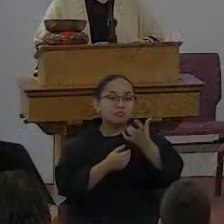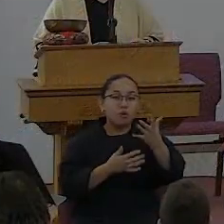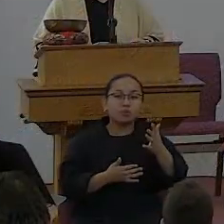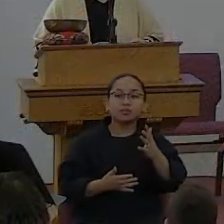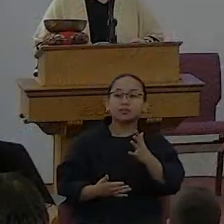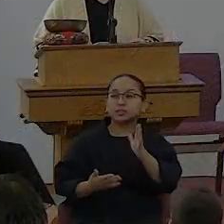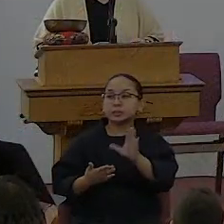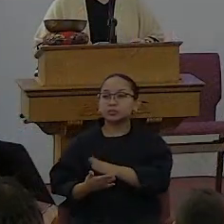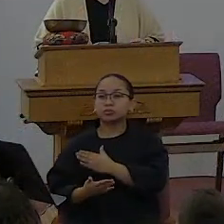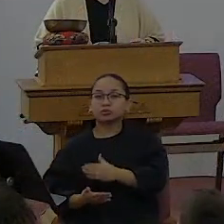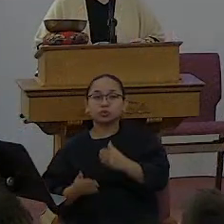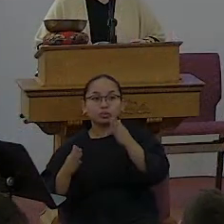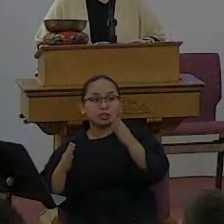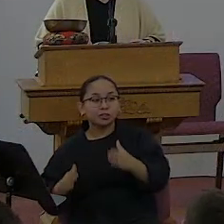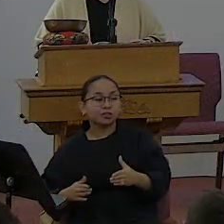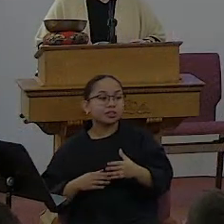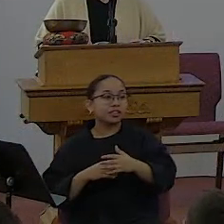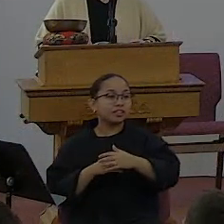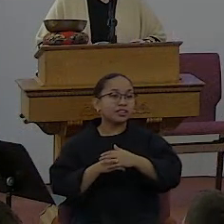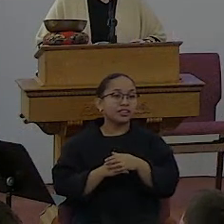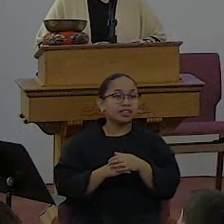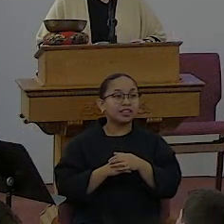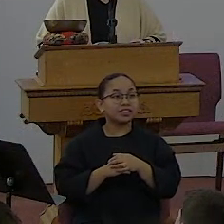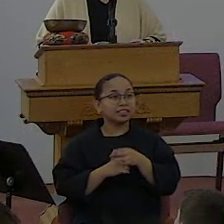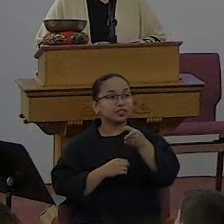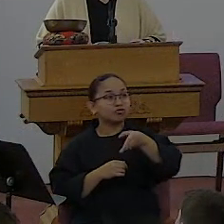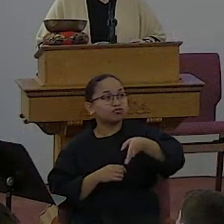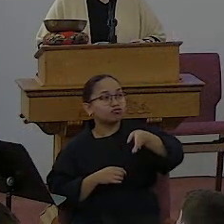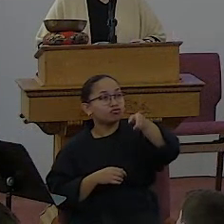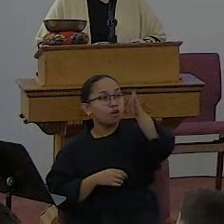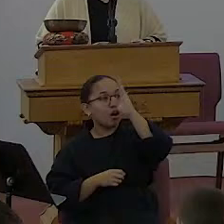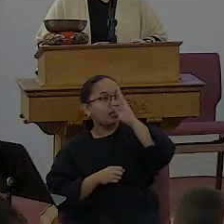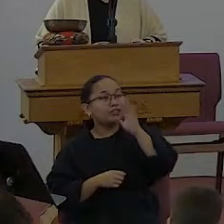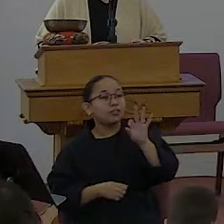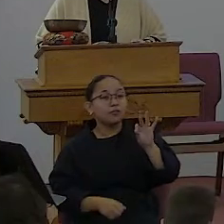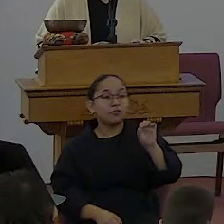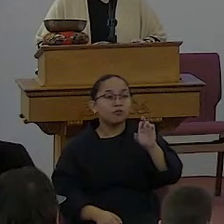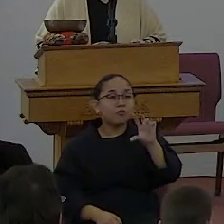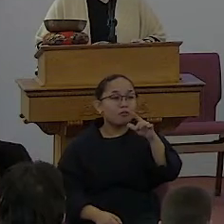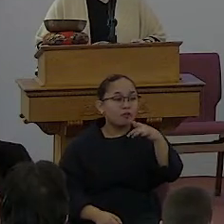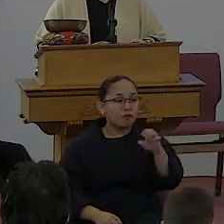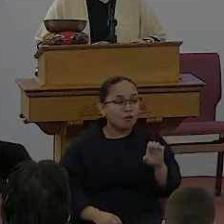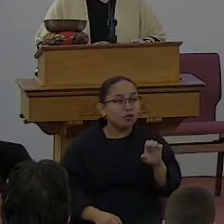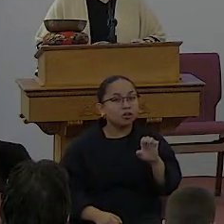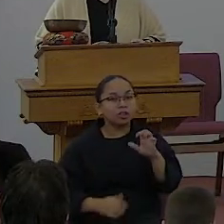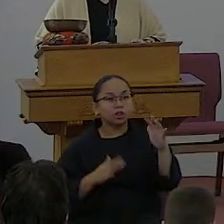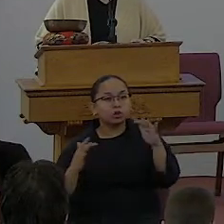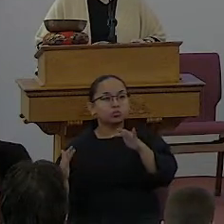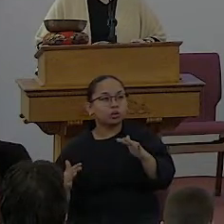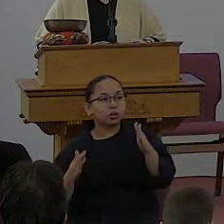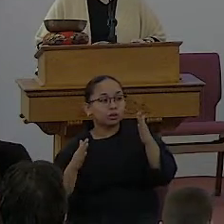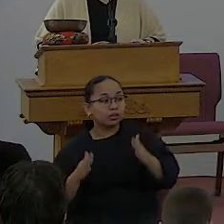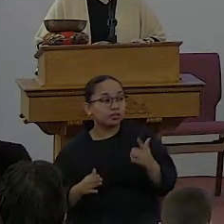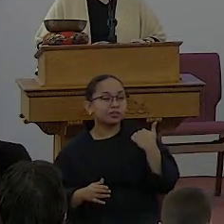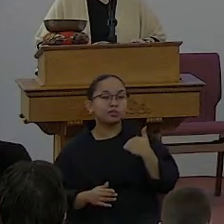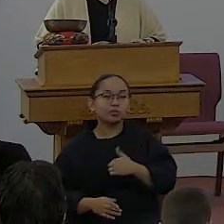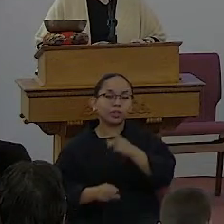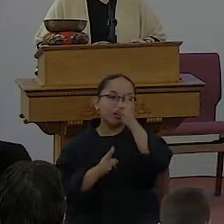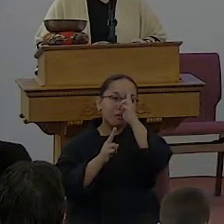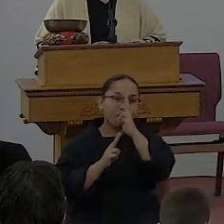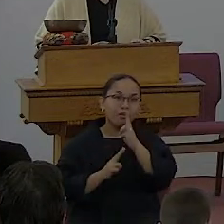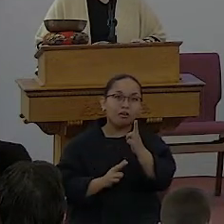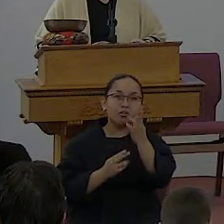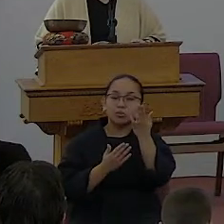earth, mistress of the forge and goddess of warriors, we honor her in all of her